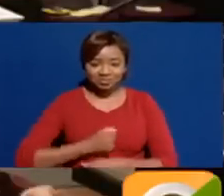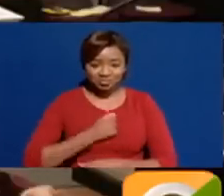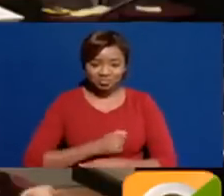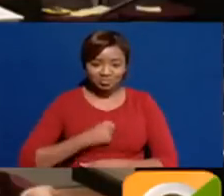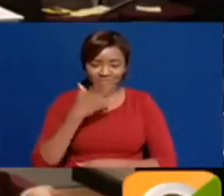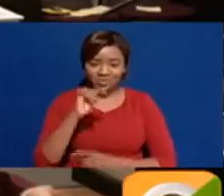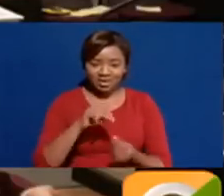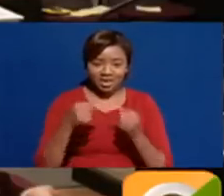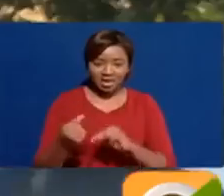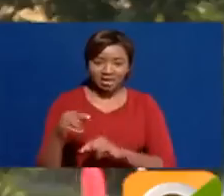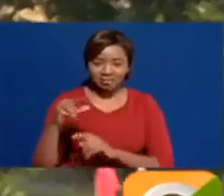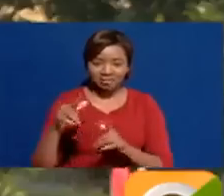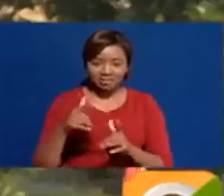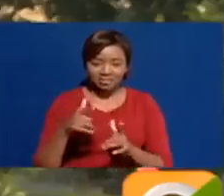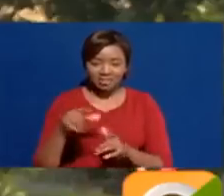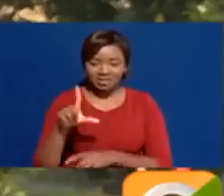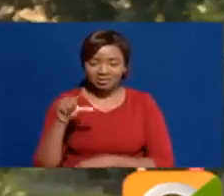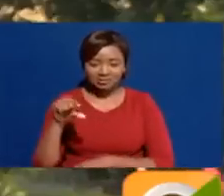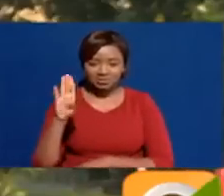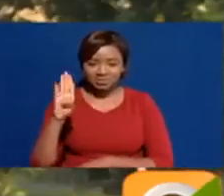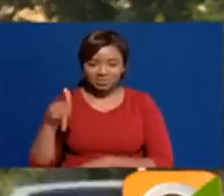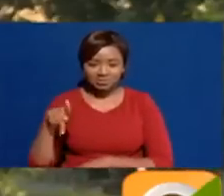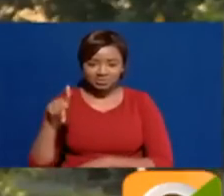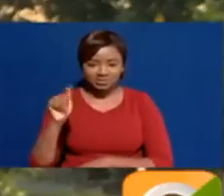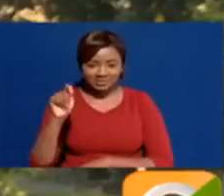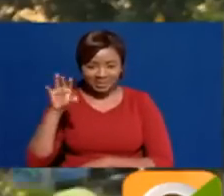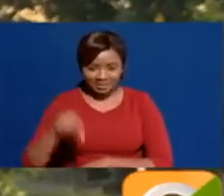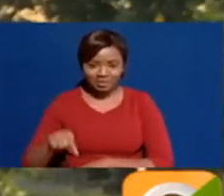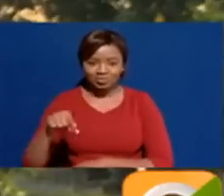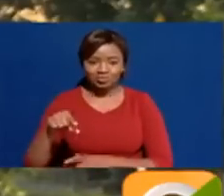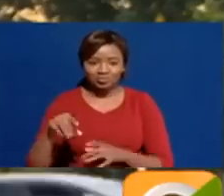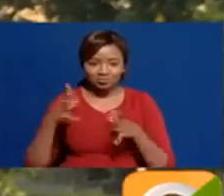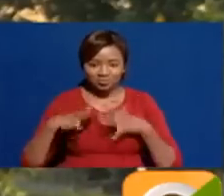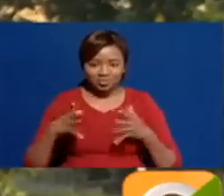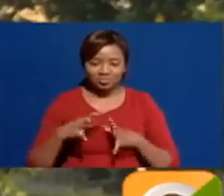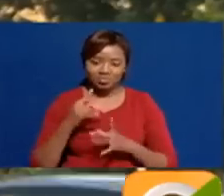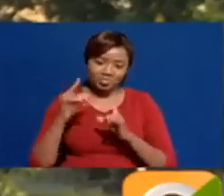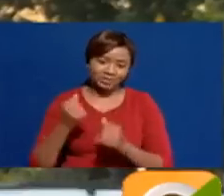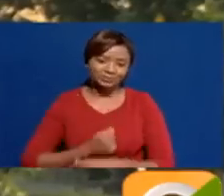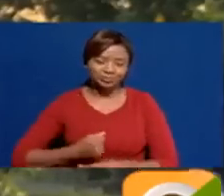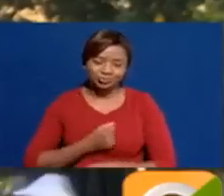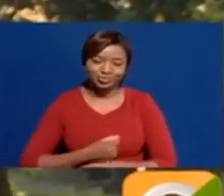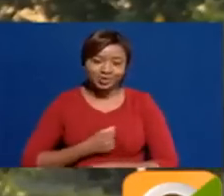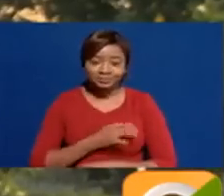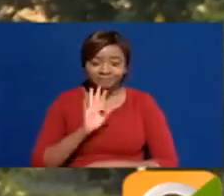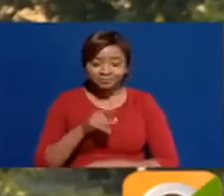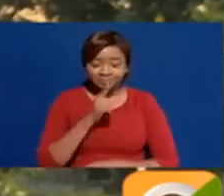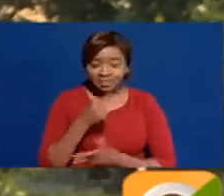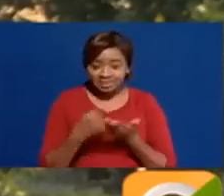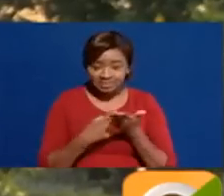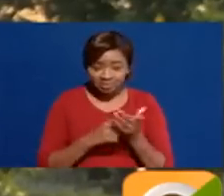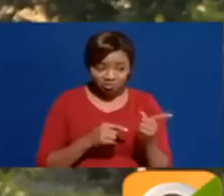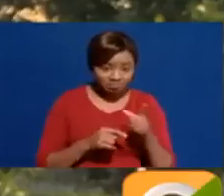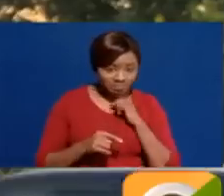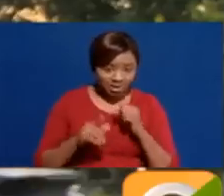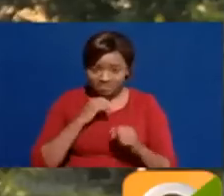LGBTQ people. The controversial same-sex relationships and marriages took center stage